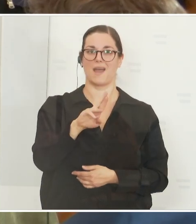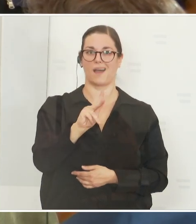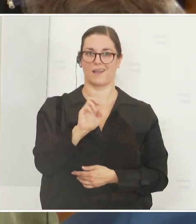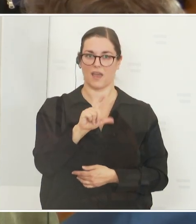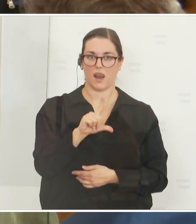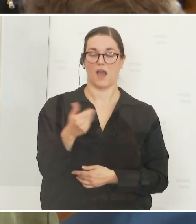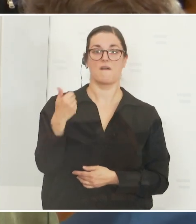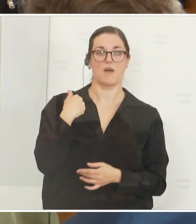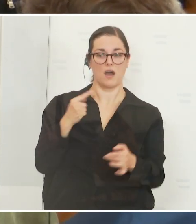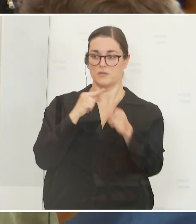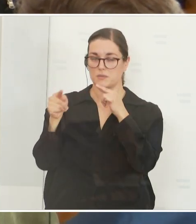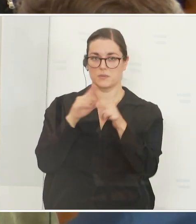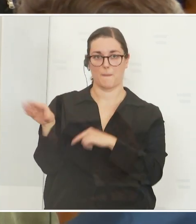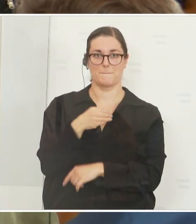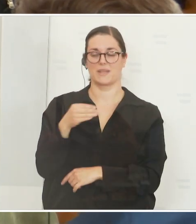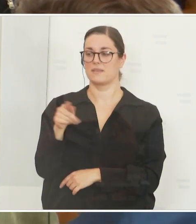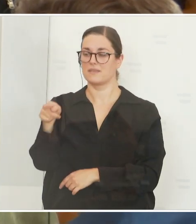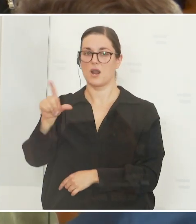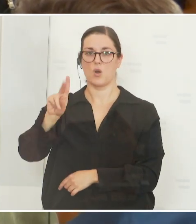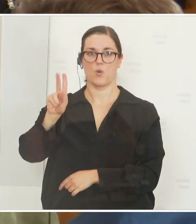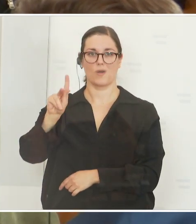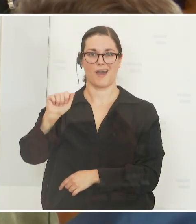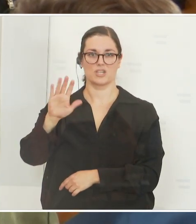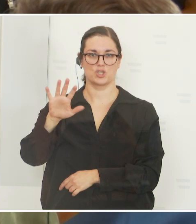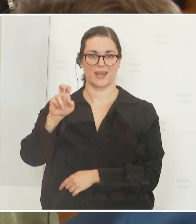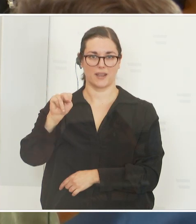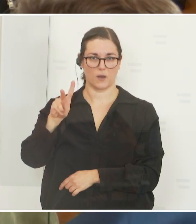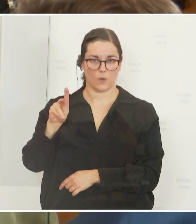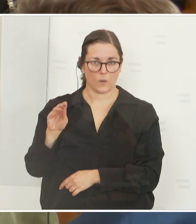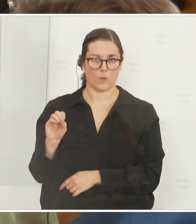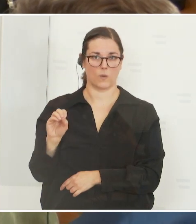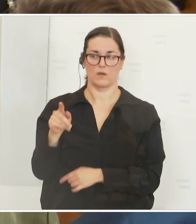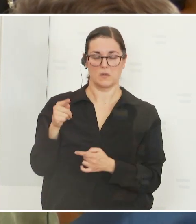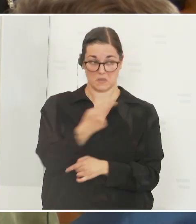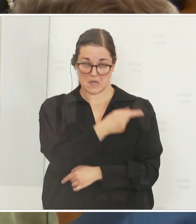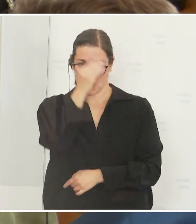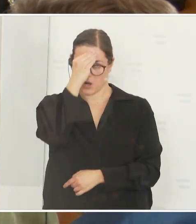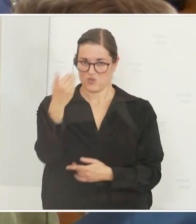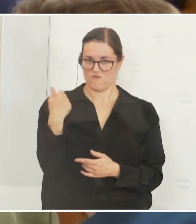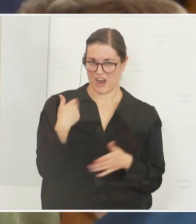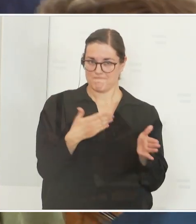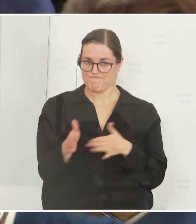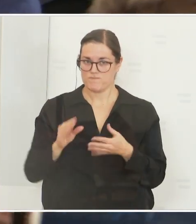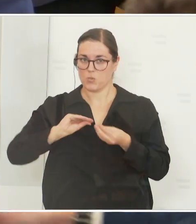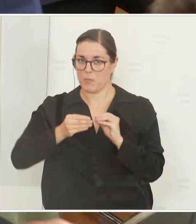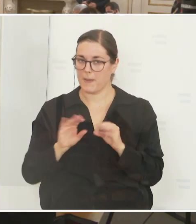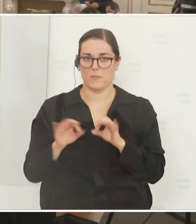it was a bad idea? And Mr. Schallenberg, how can we stop this migration crisis without talking with Lukashenko?